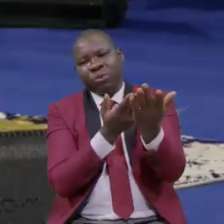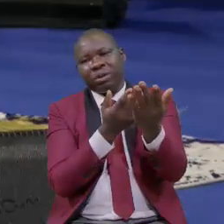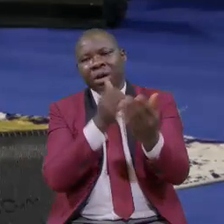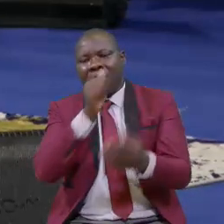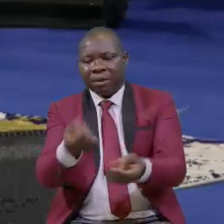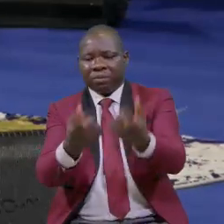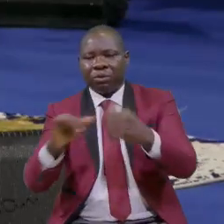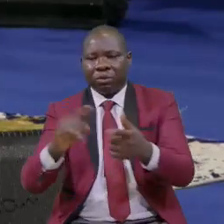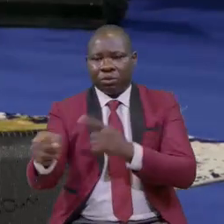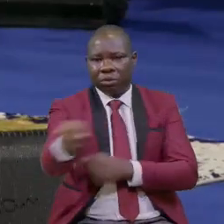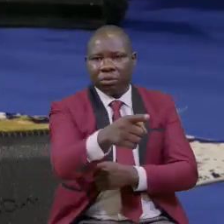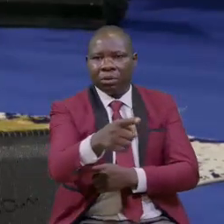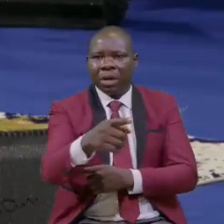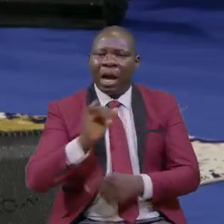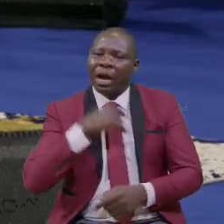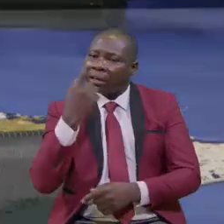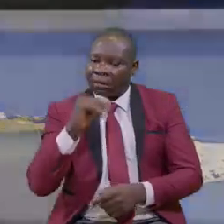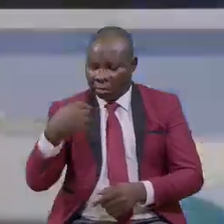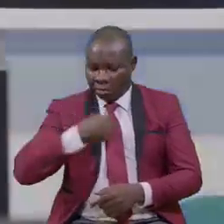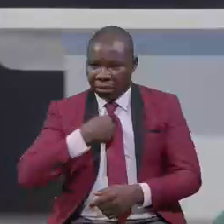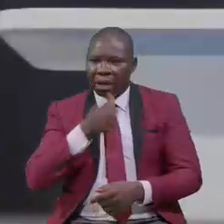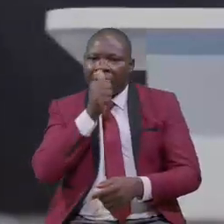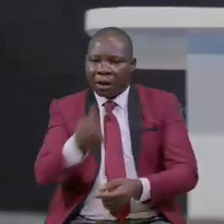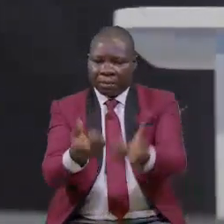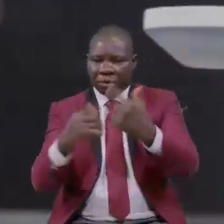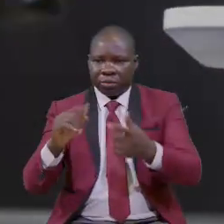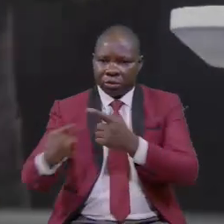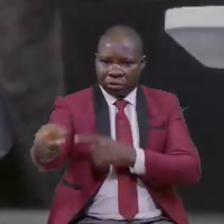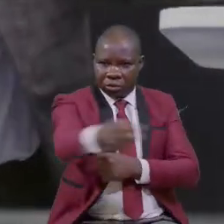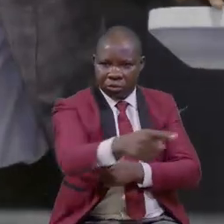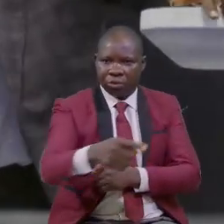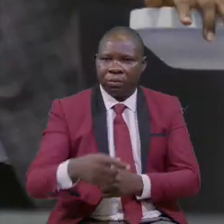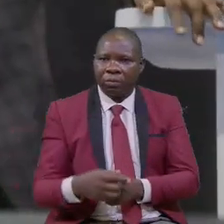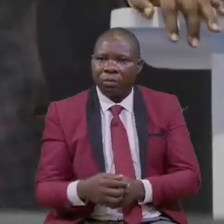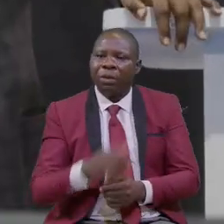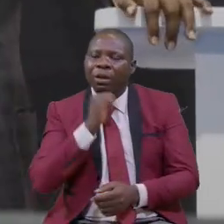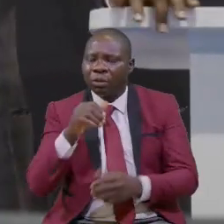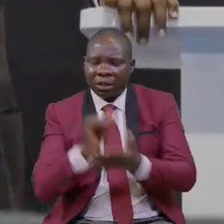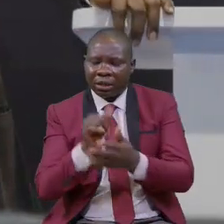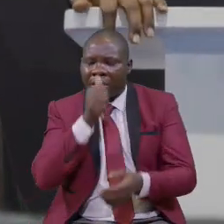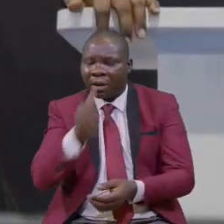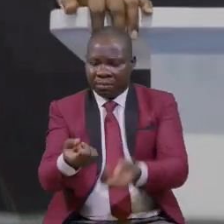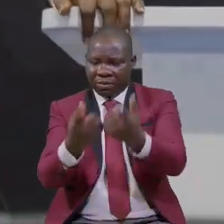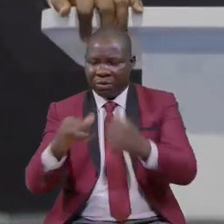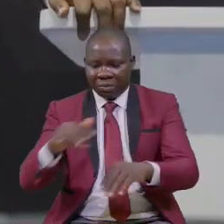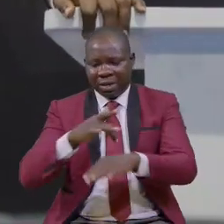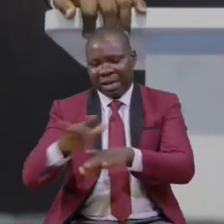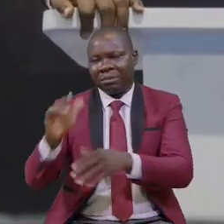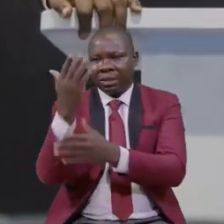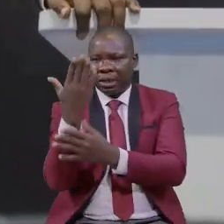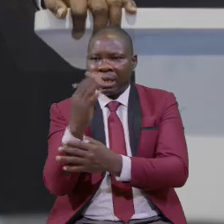you. I said, I'm coming to you. And not only I'm coming, I am getting to